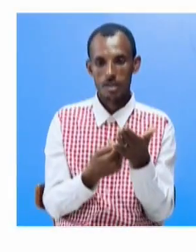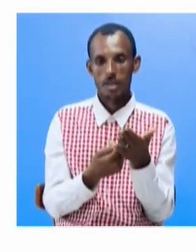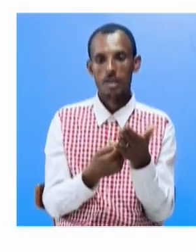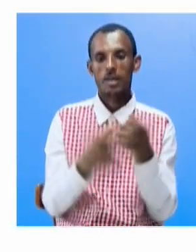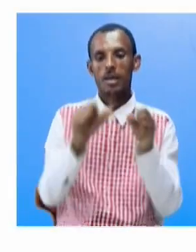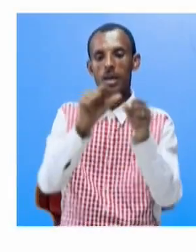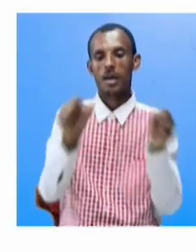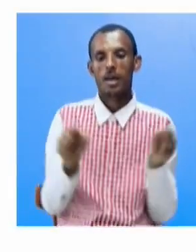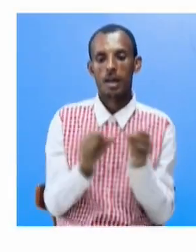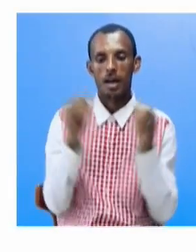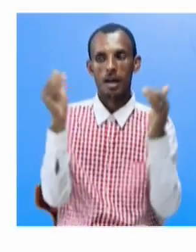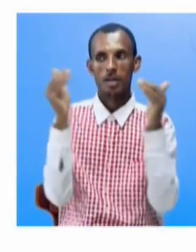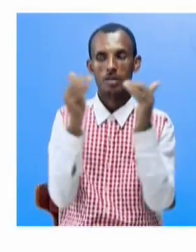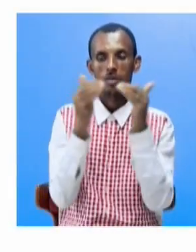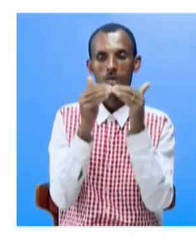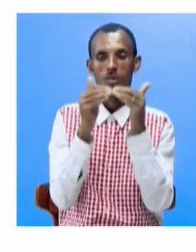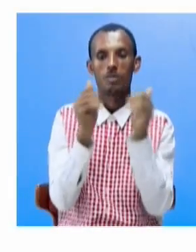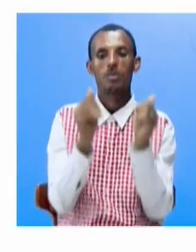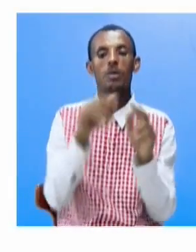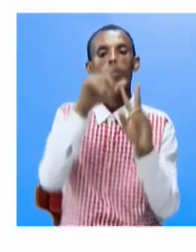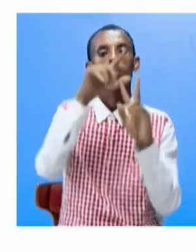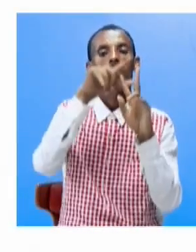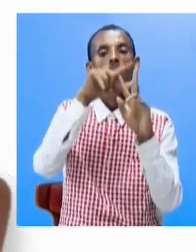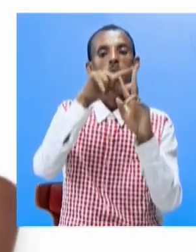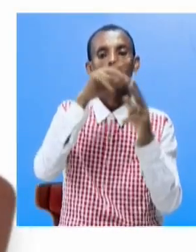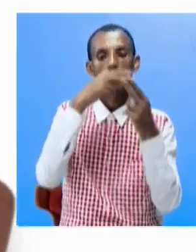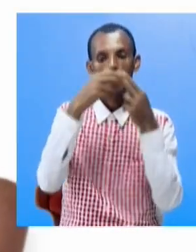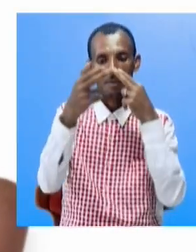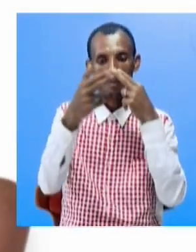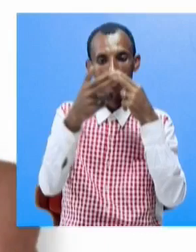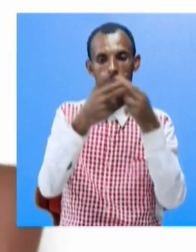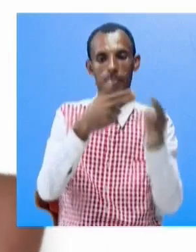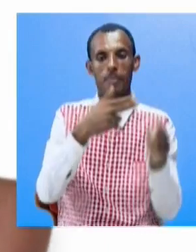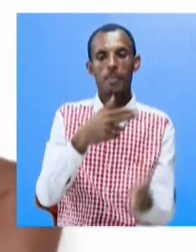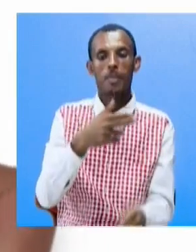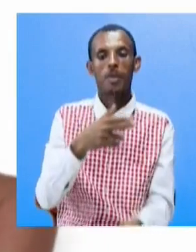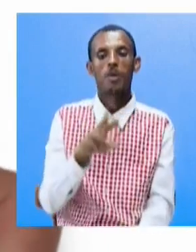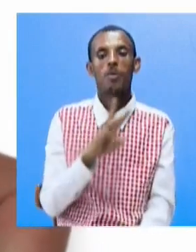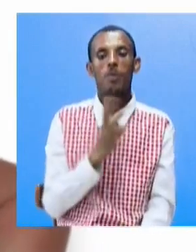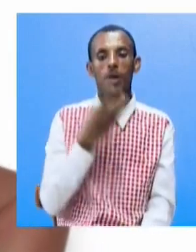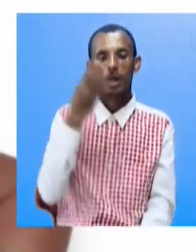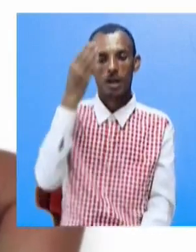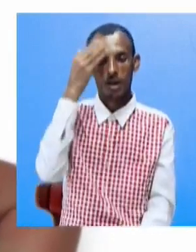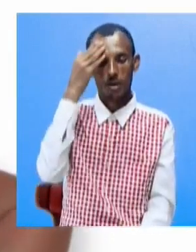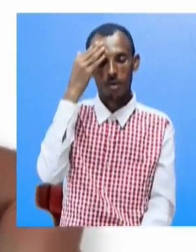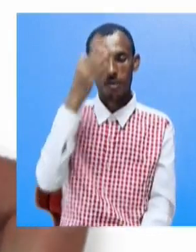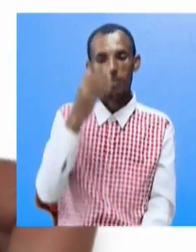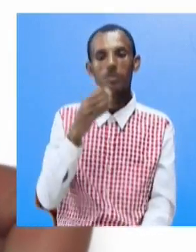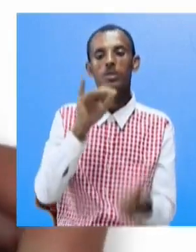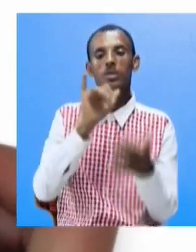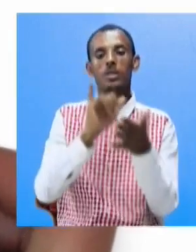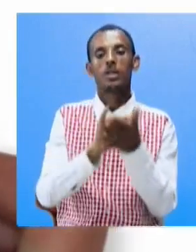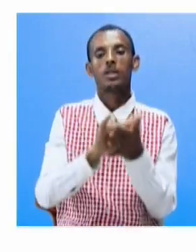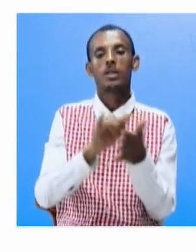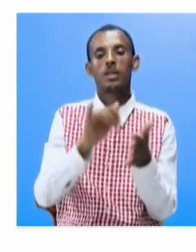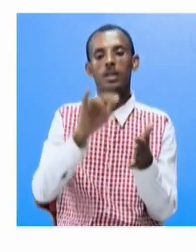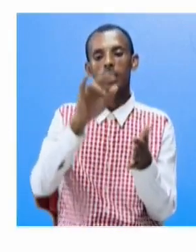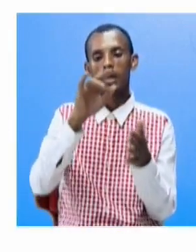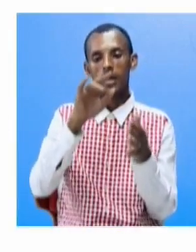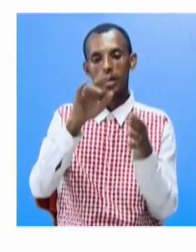Area is equal to pi times, we know that radius is half